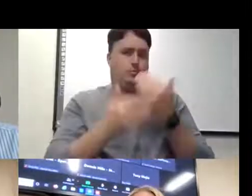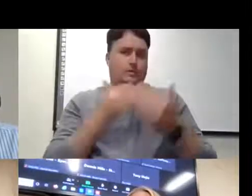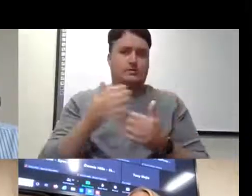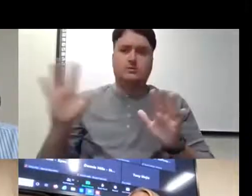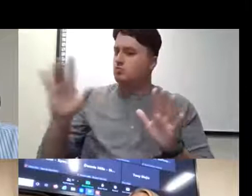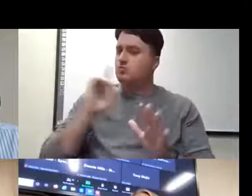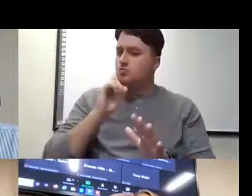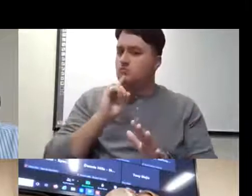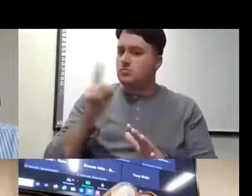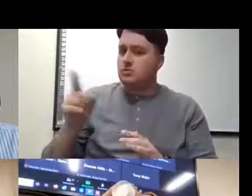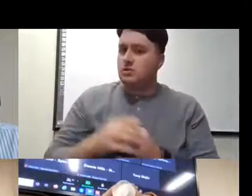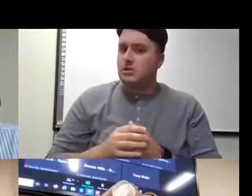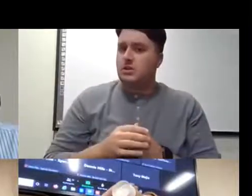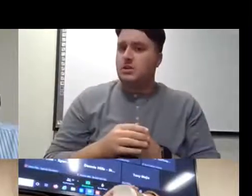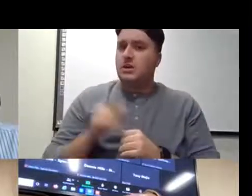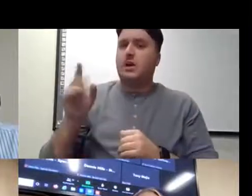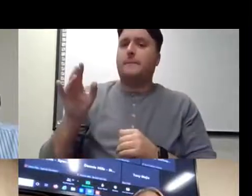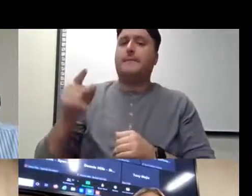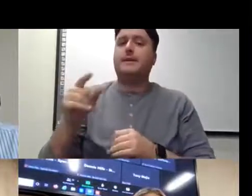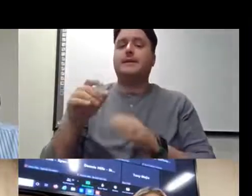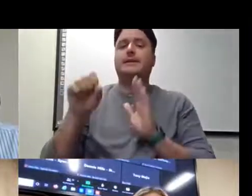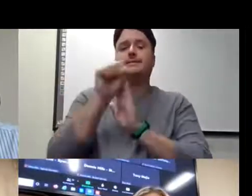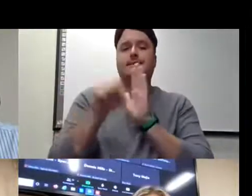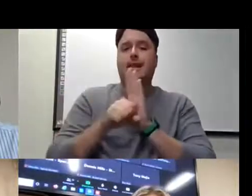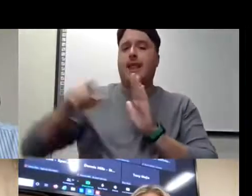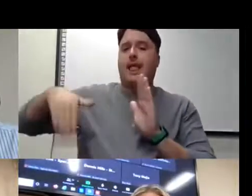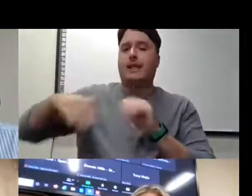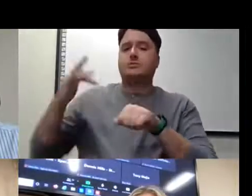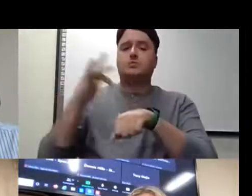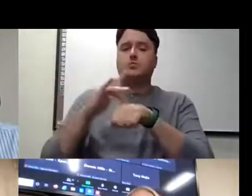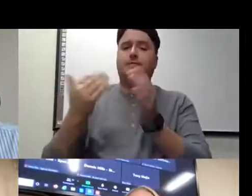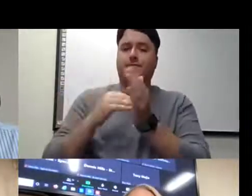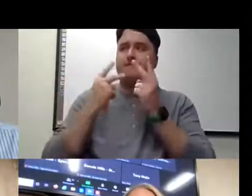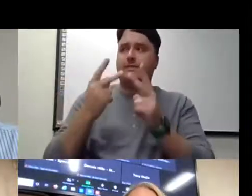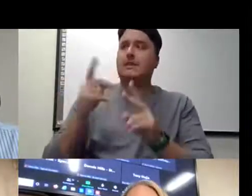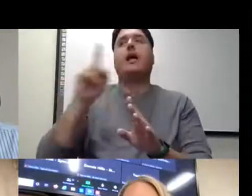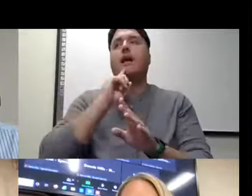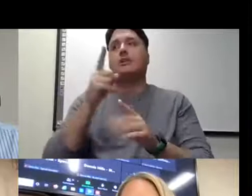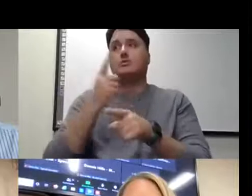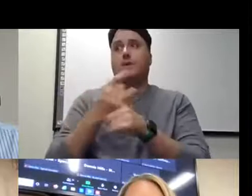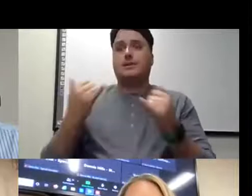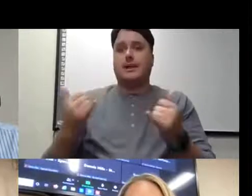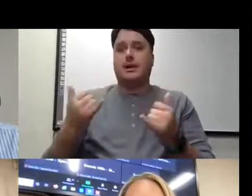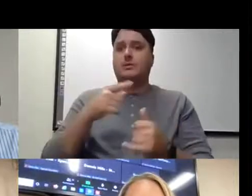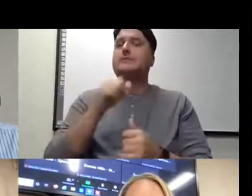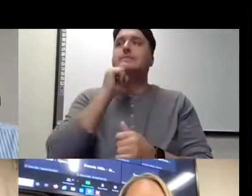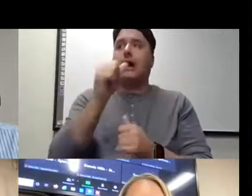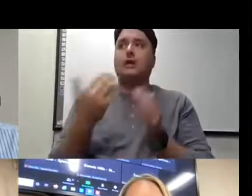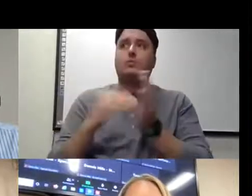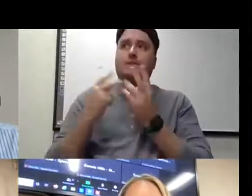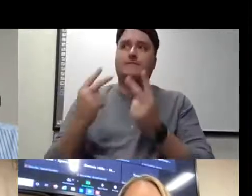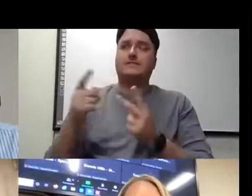No, the state has not revisited, although it is actually right now, it has not revisited